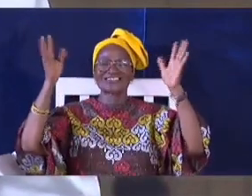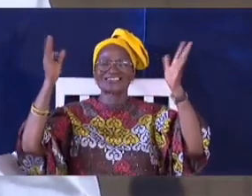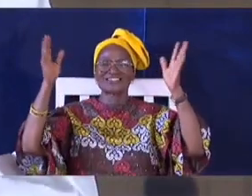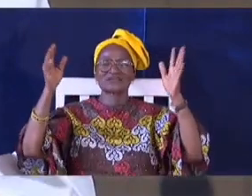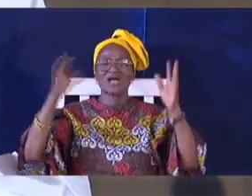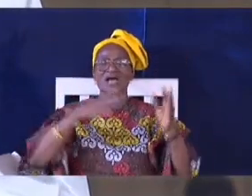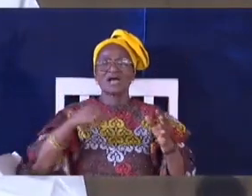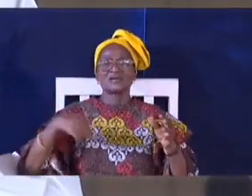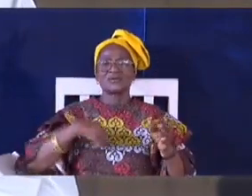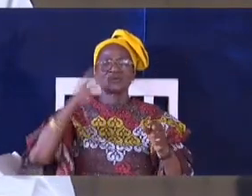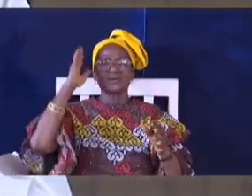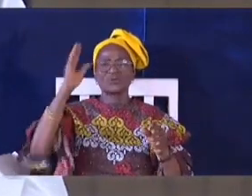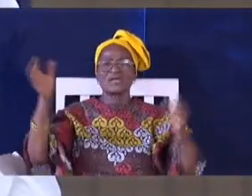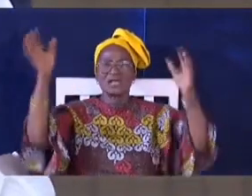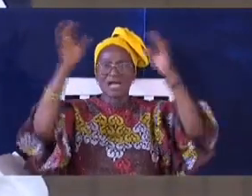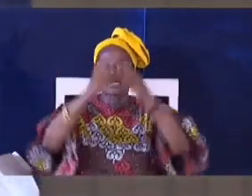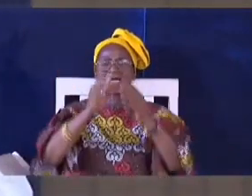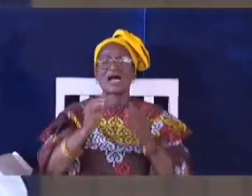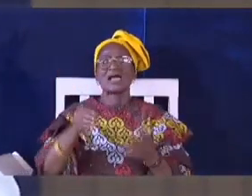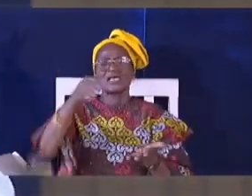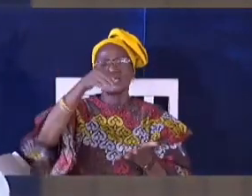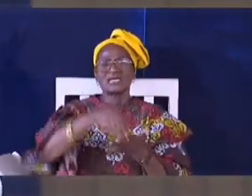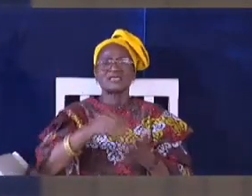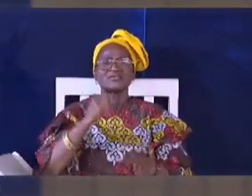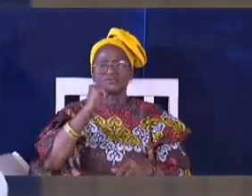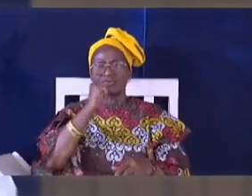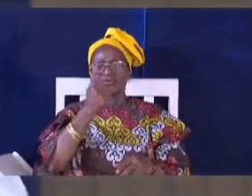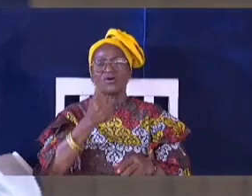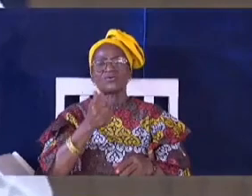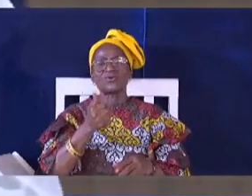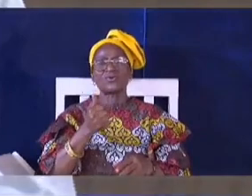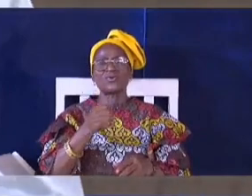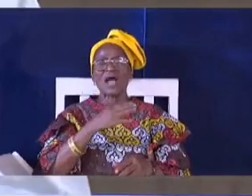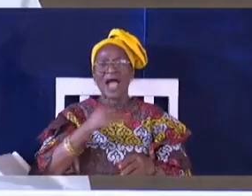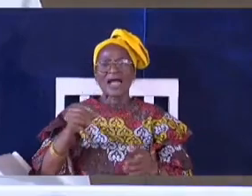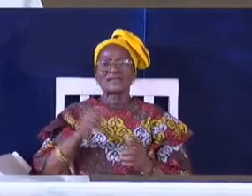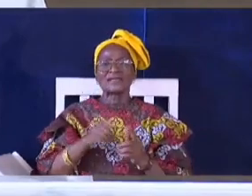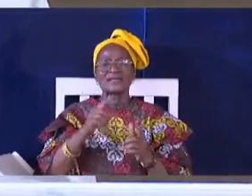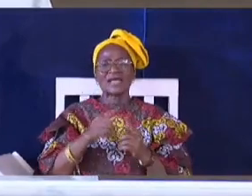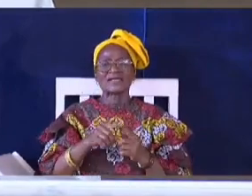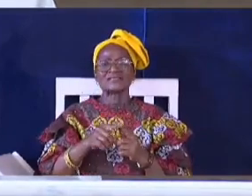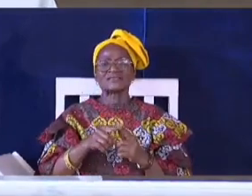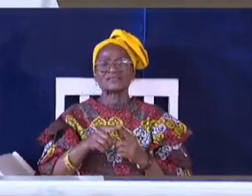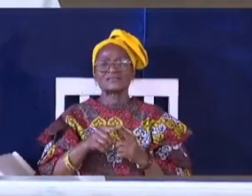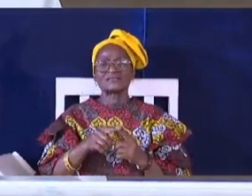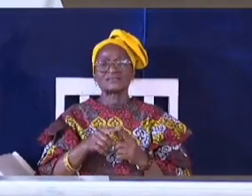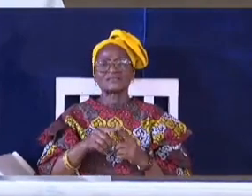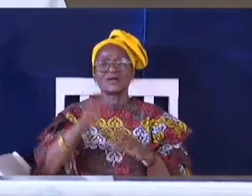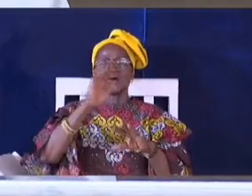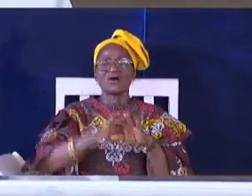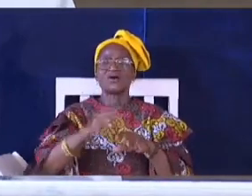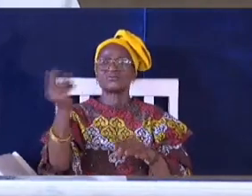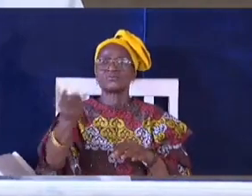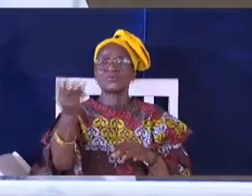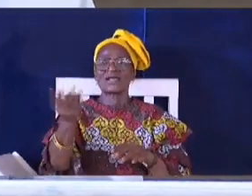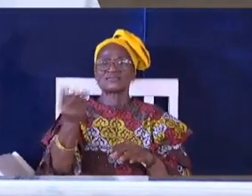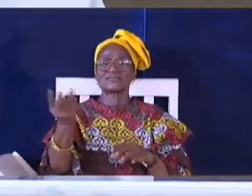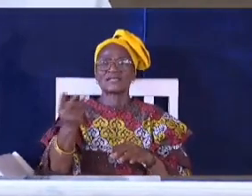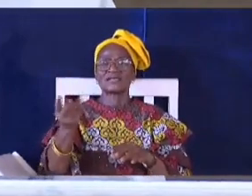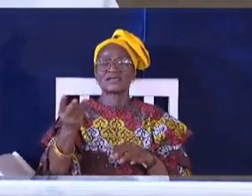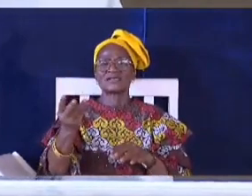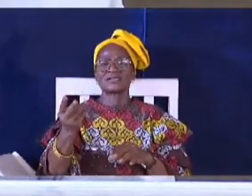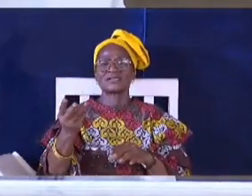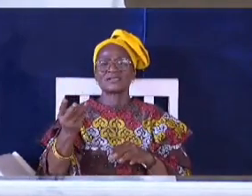And we'll be gathering again tomorrow and then on Wednesday.